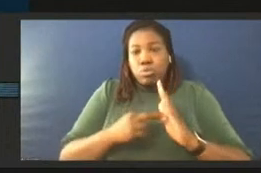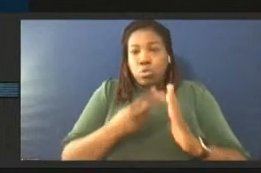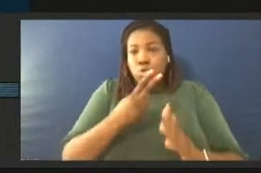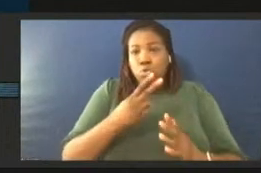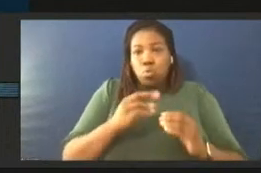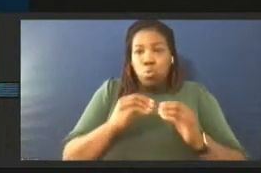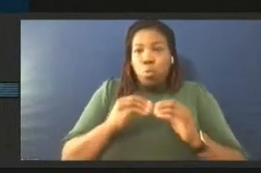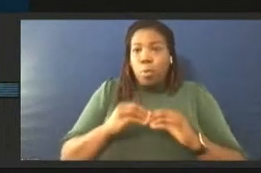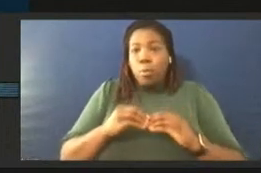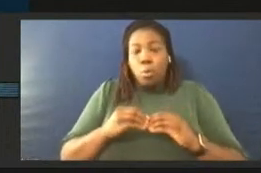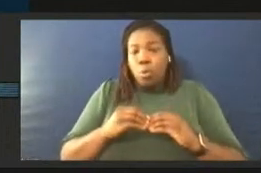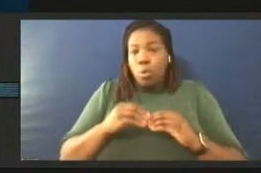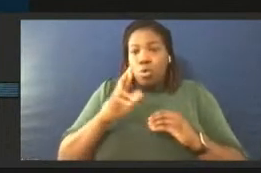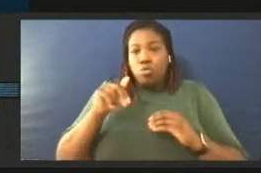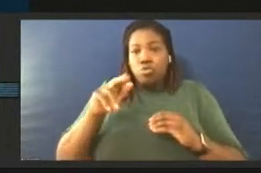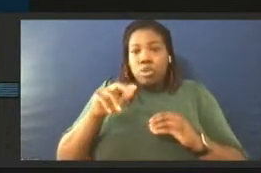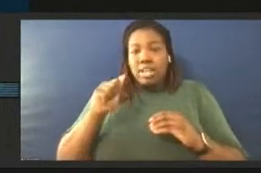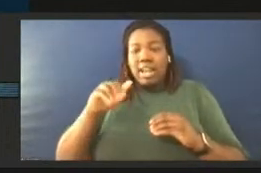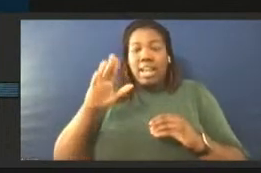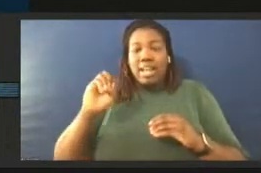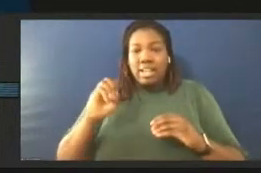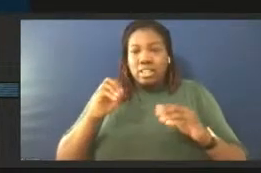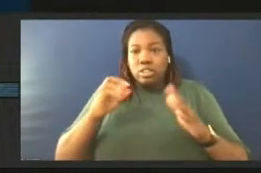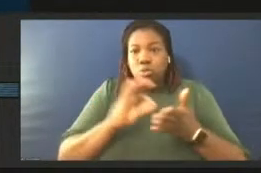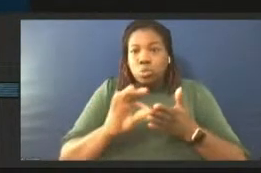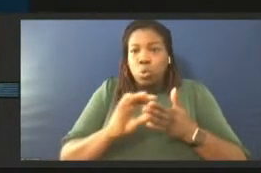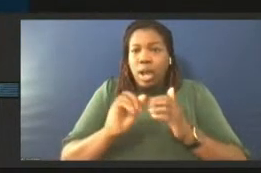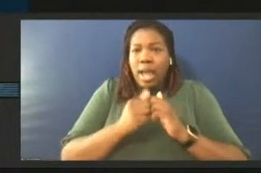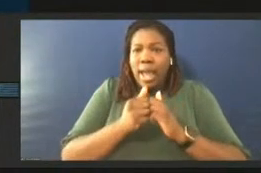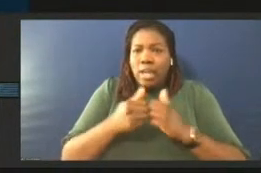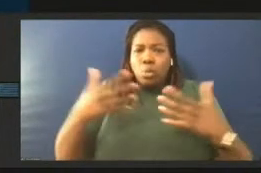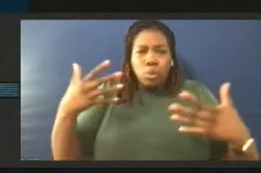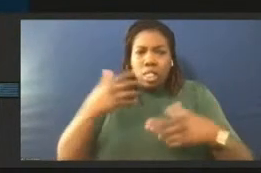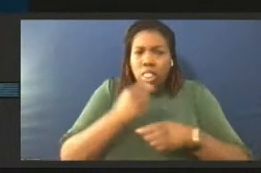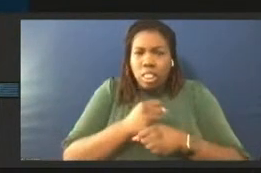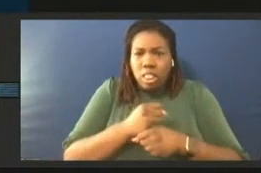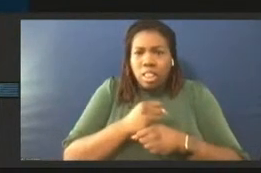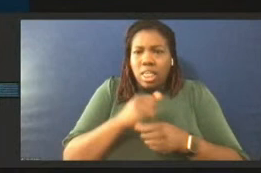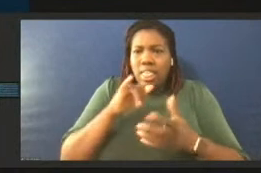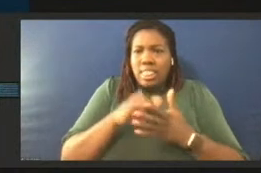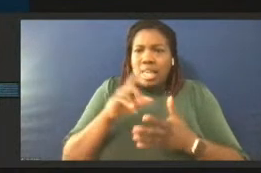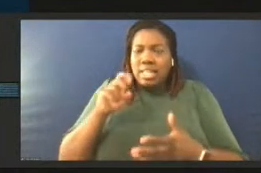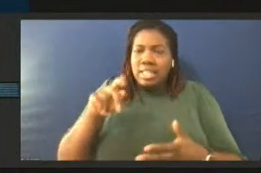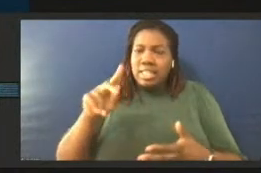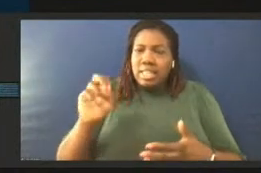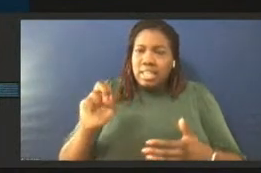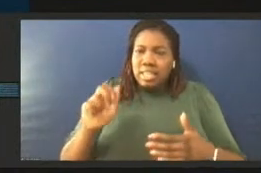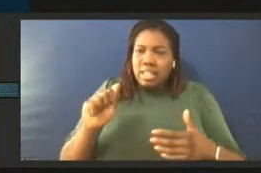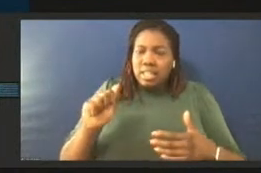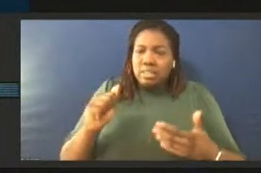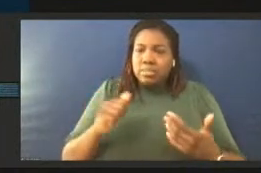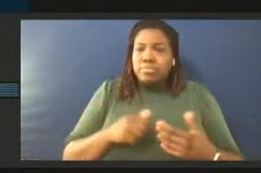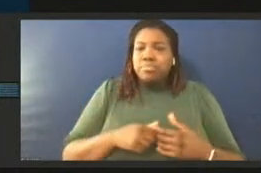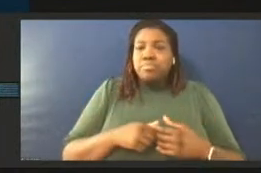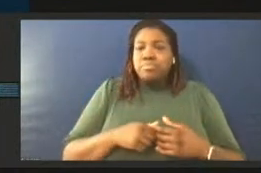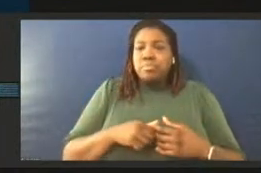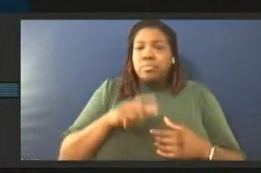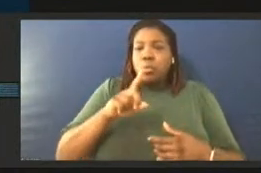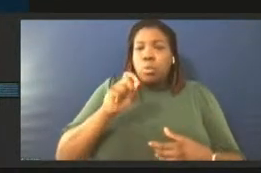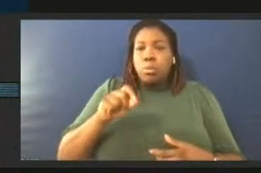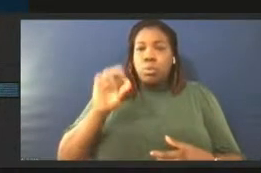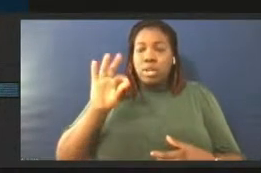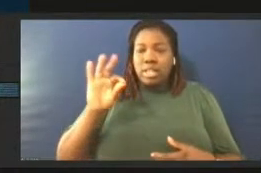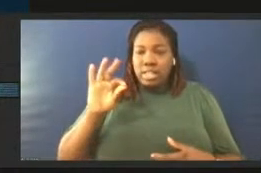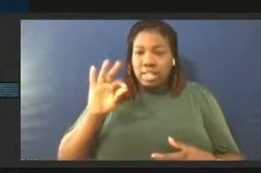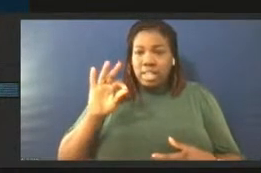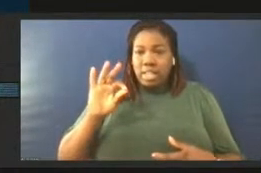scores. And what does that really mean? How do we contextualize that data? Well, what that means is that up to 1.9 million cases of